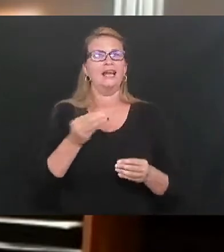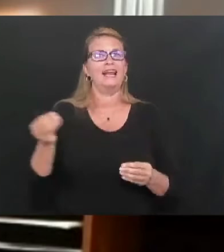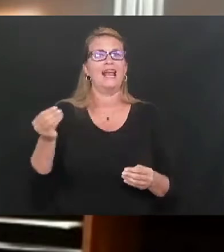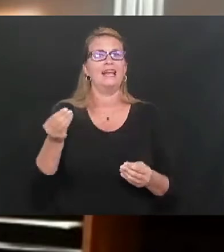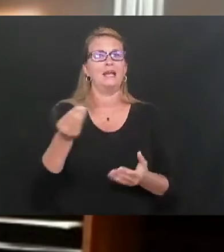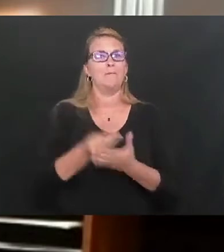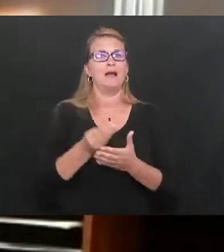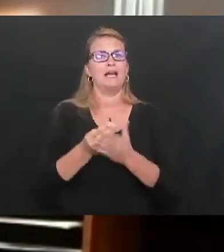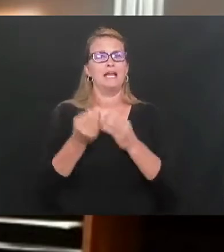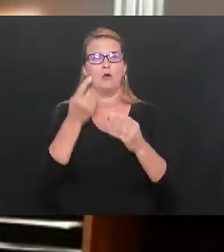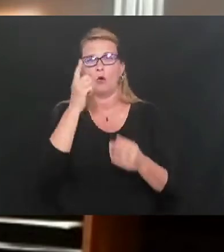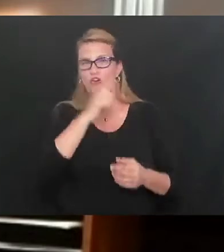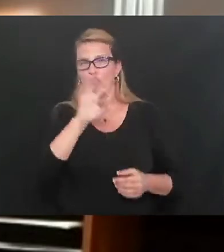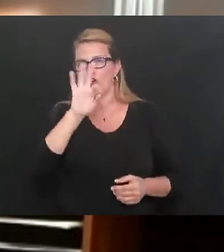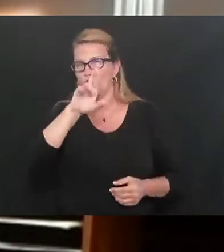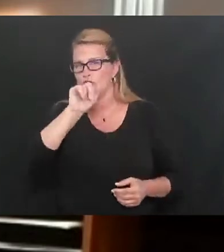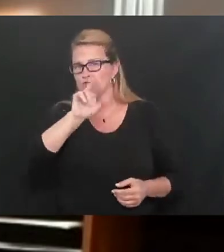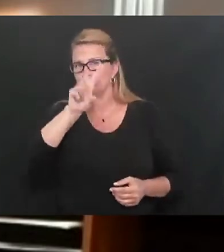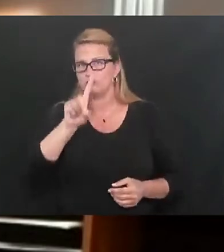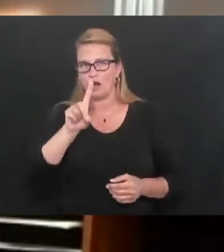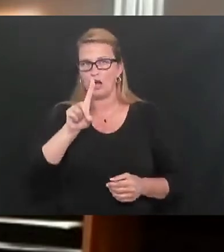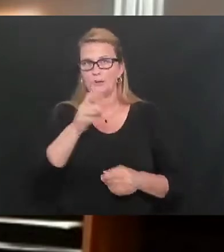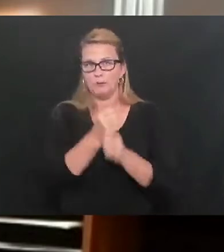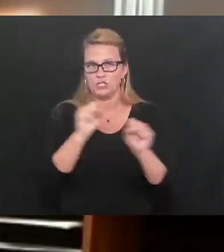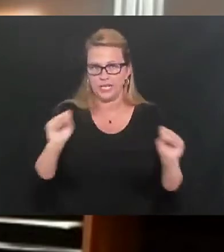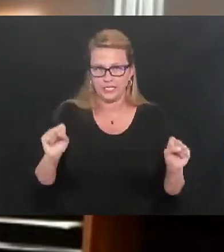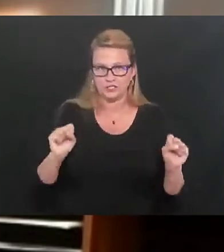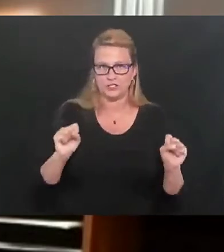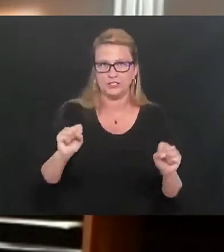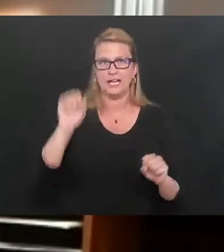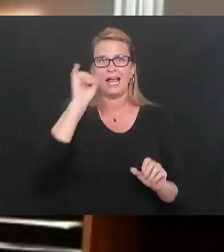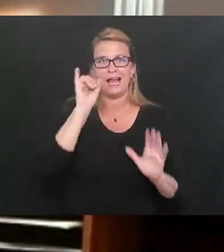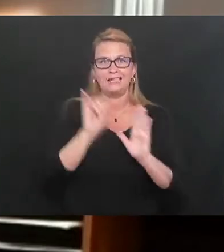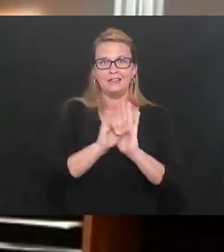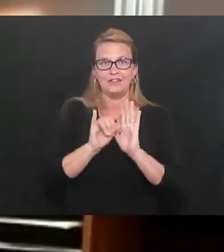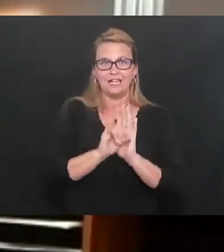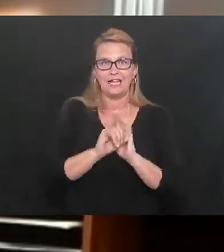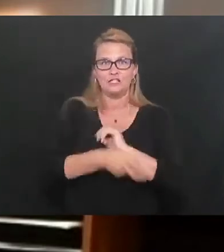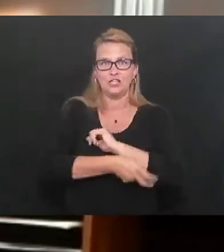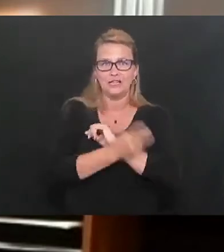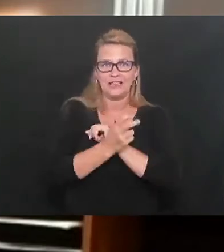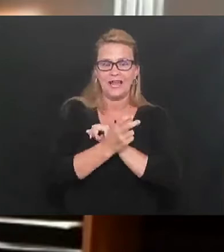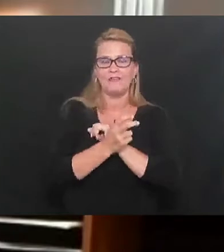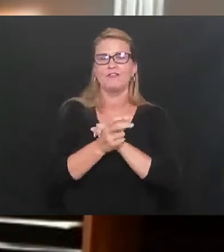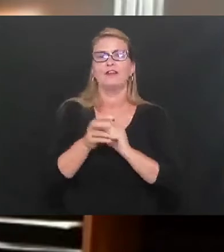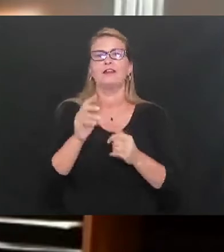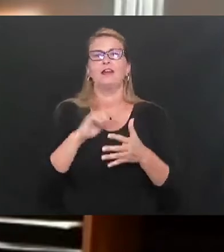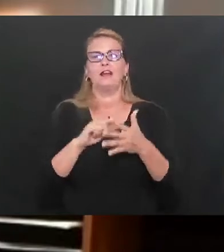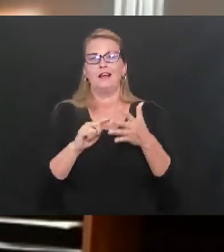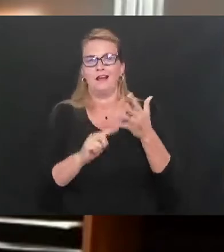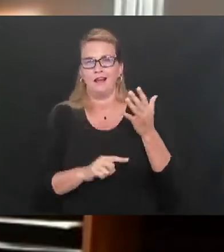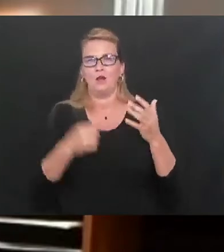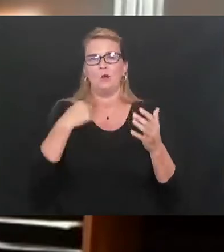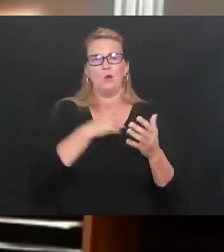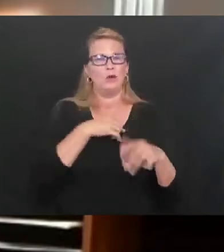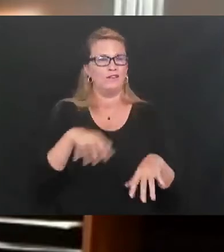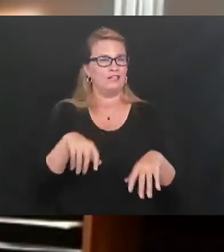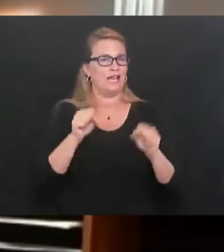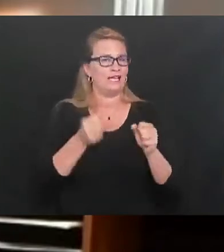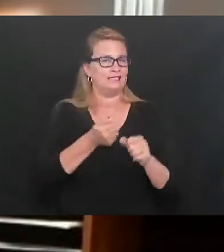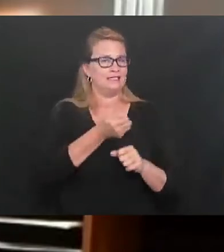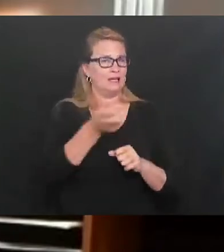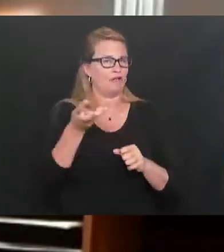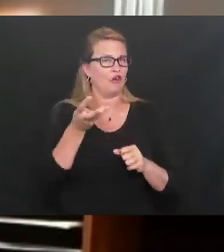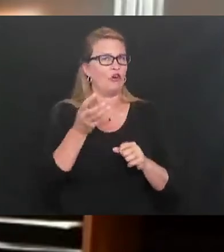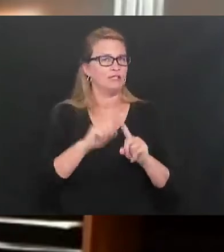fraud consultation, identity theft restoration, and so forth. Workforce has taken several actions since the